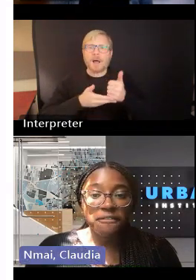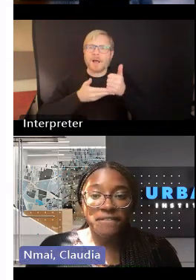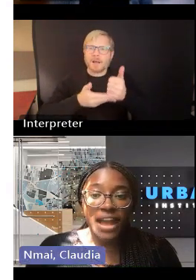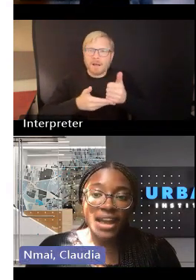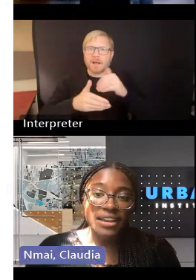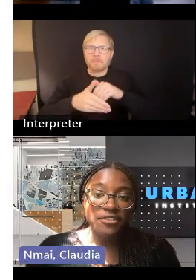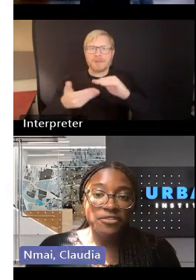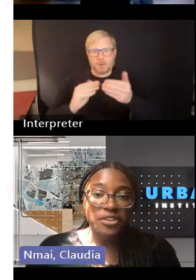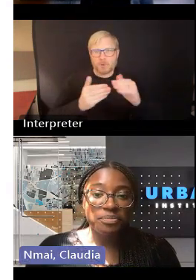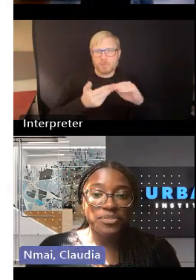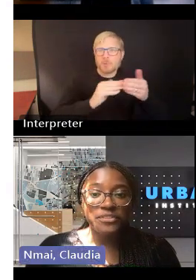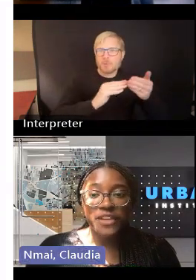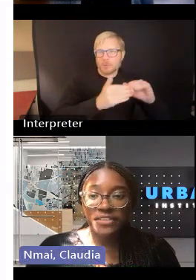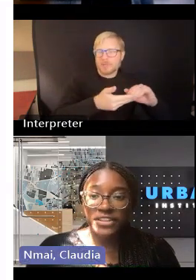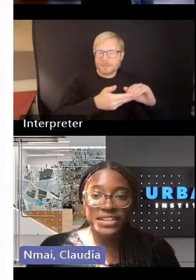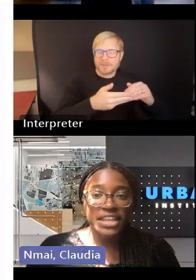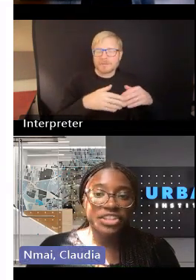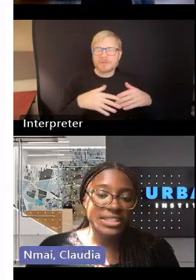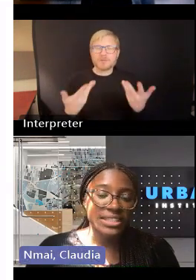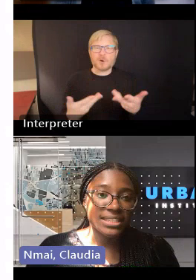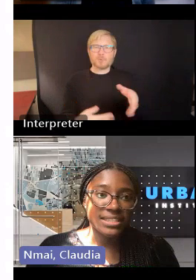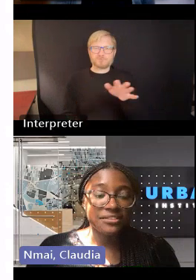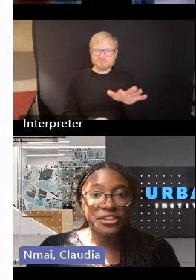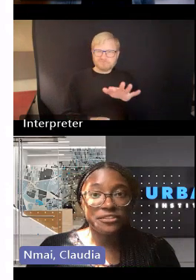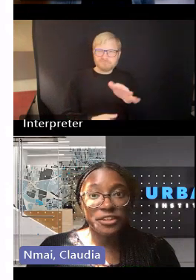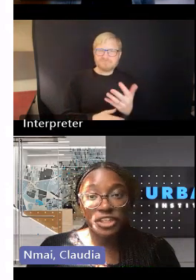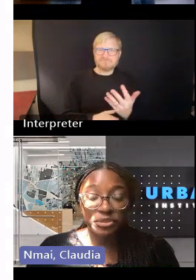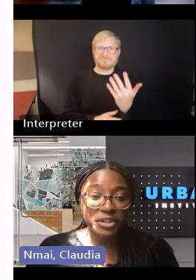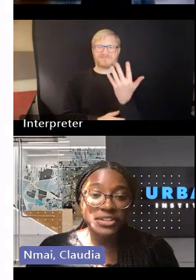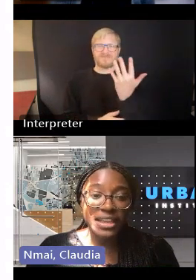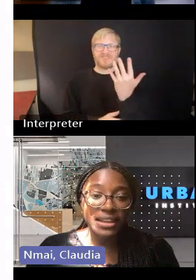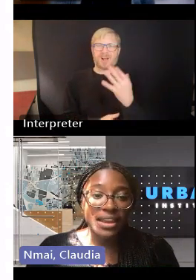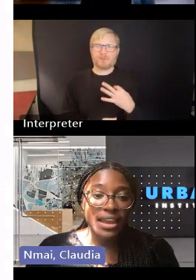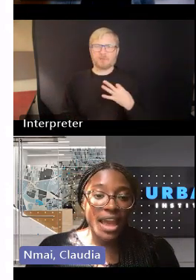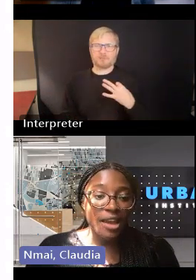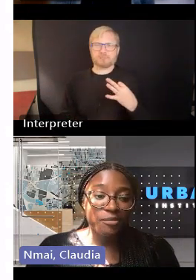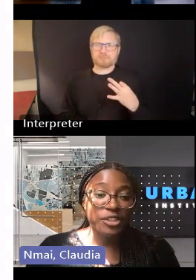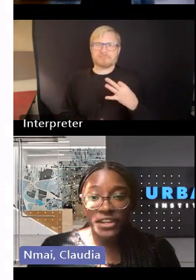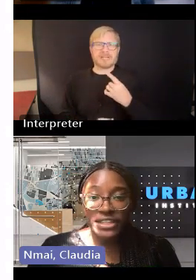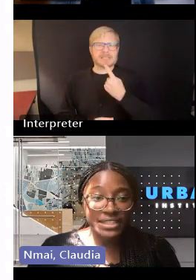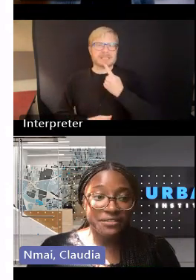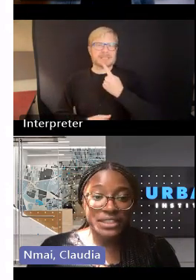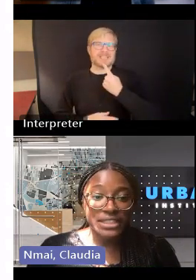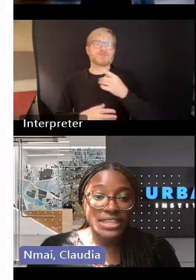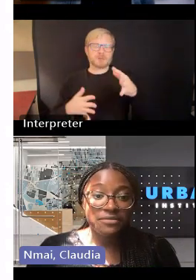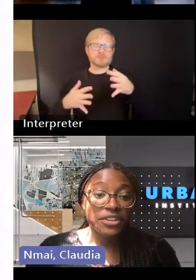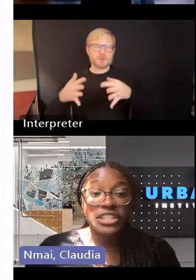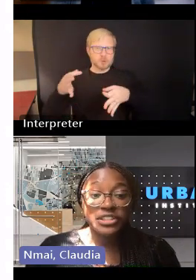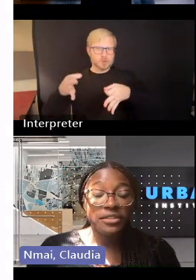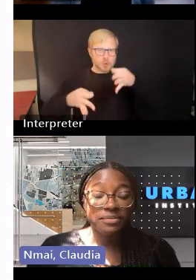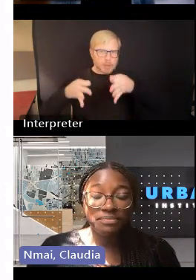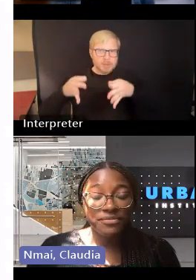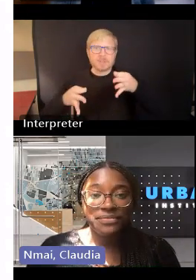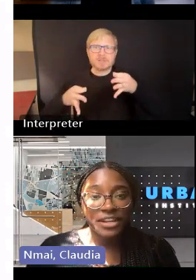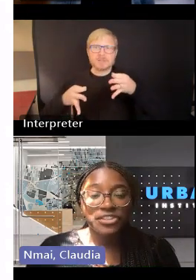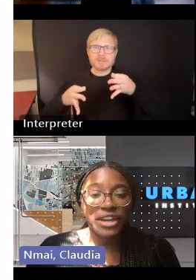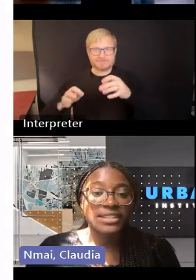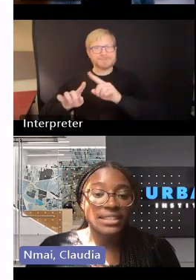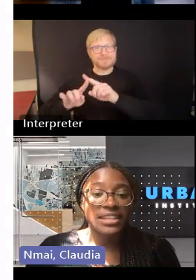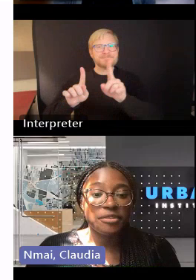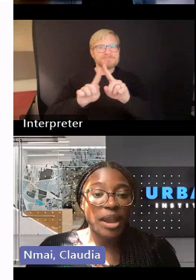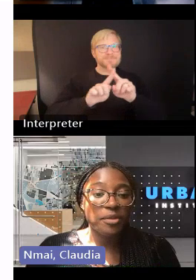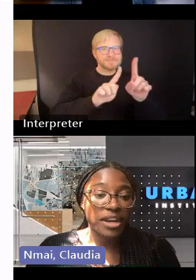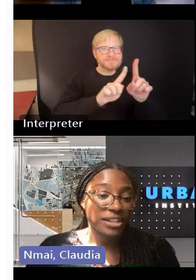And about 5 survivors said that justice is different for each person, which varies